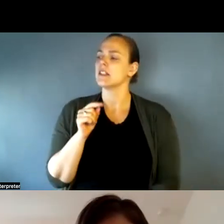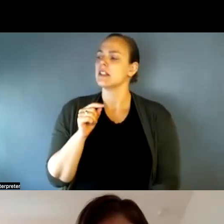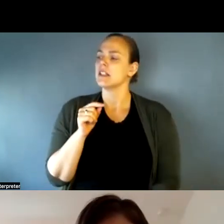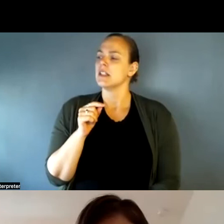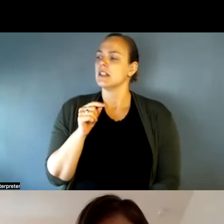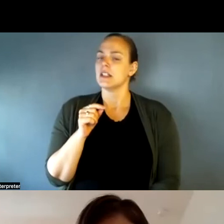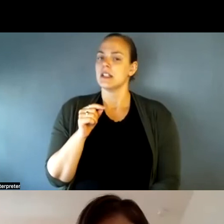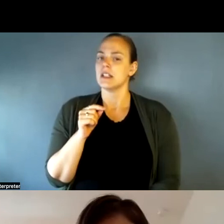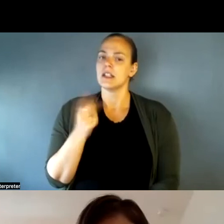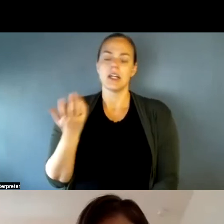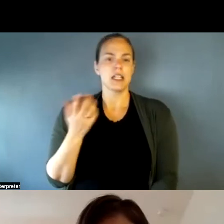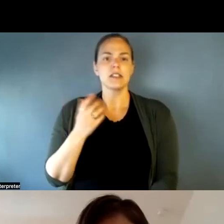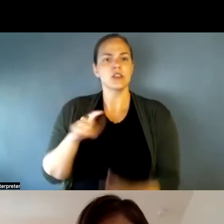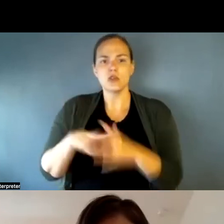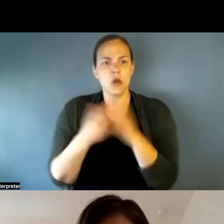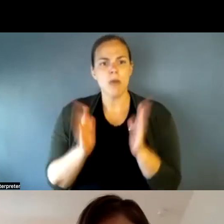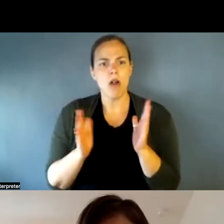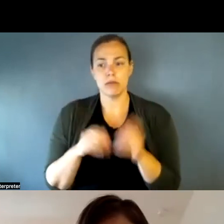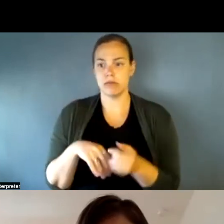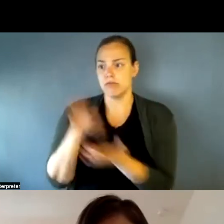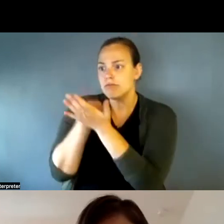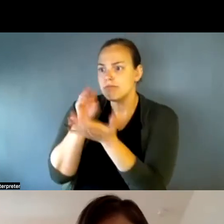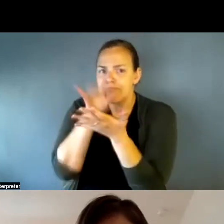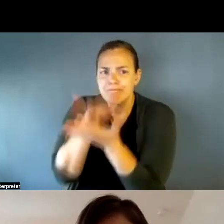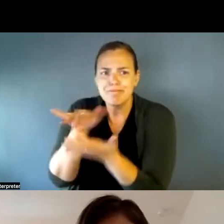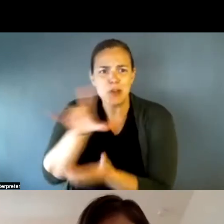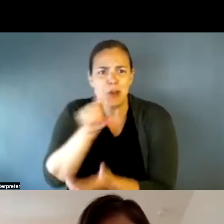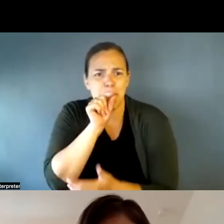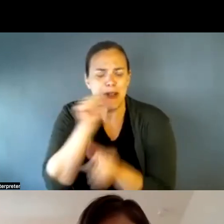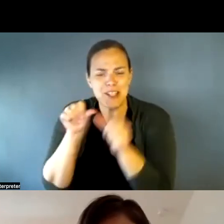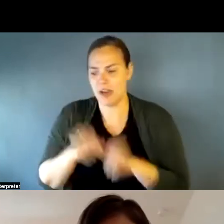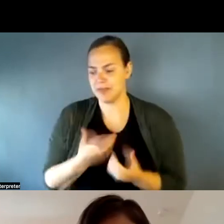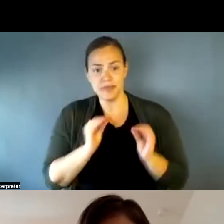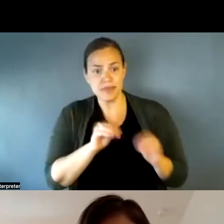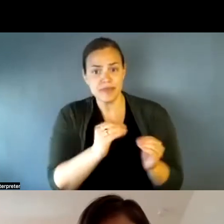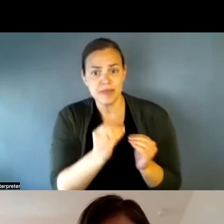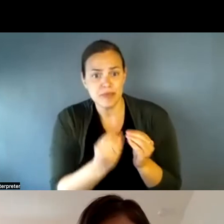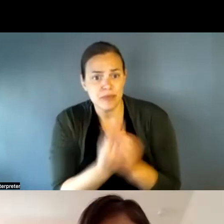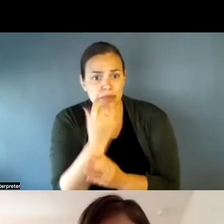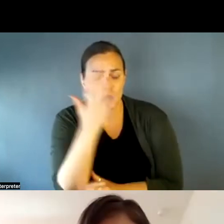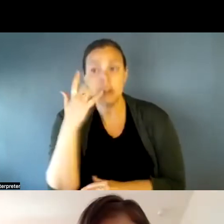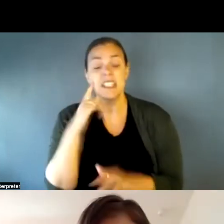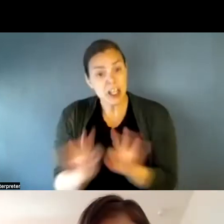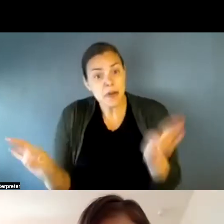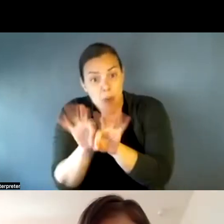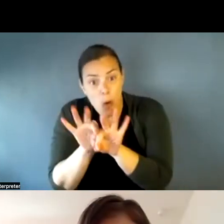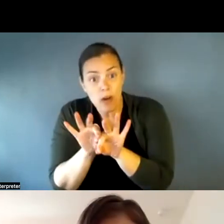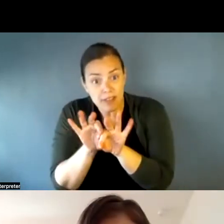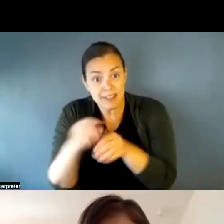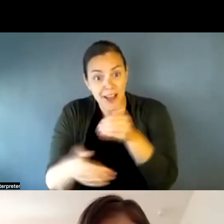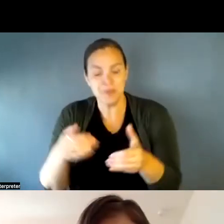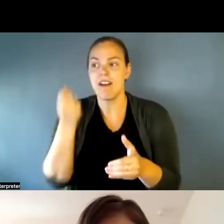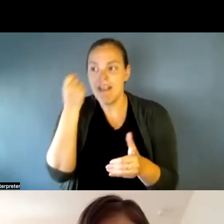getting to know the birds in your neighborhood, or getting to know like they were planting trees. Very, very important steps, or figuring out ways